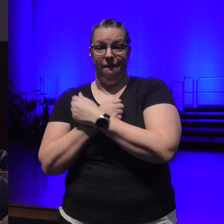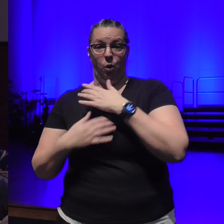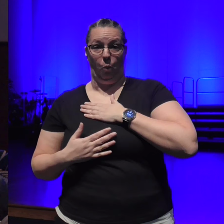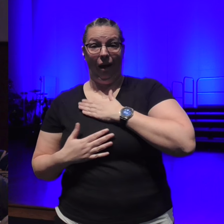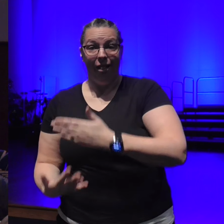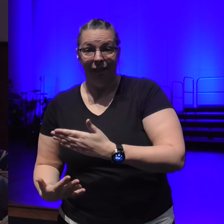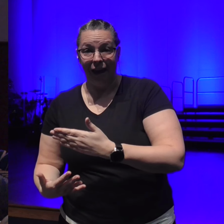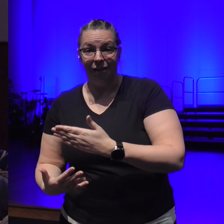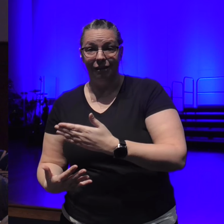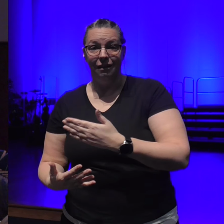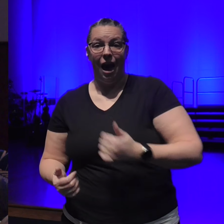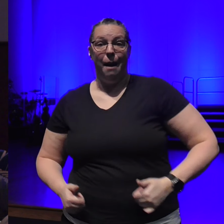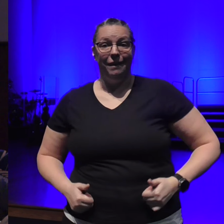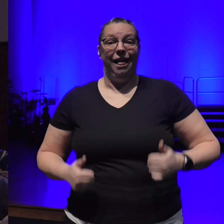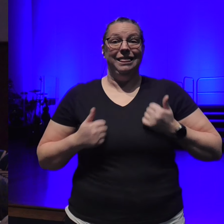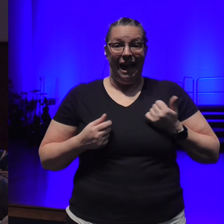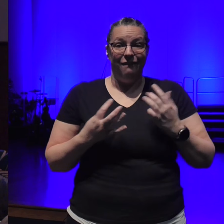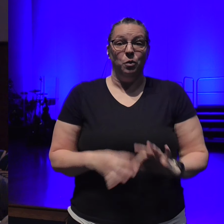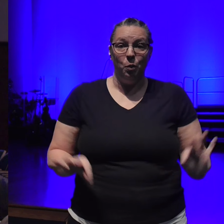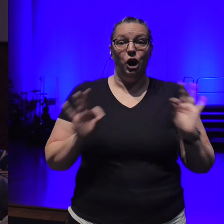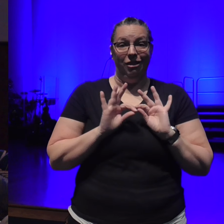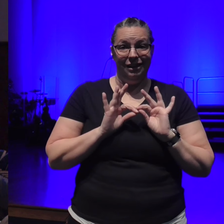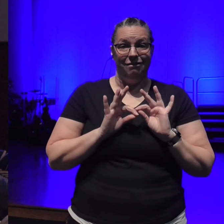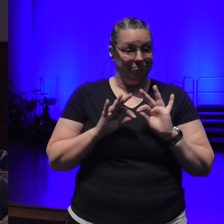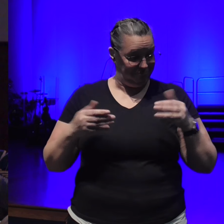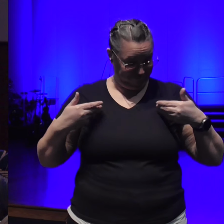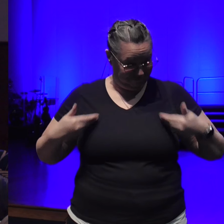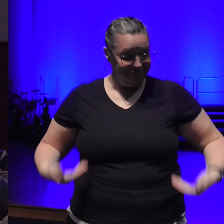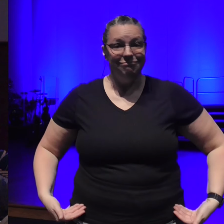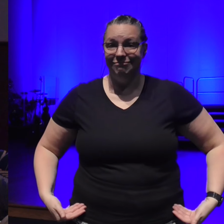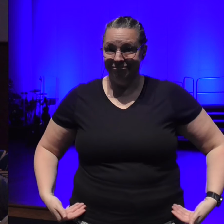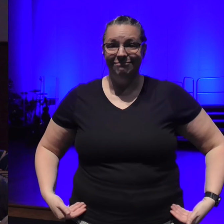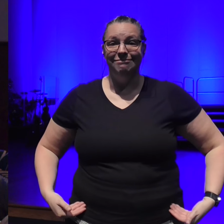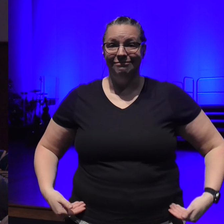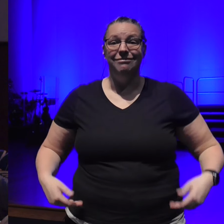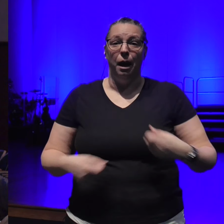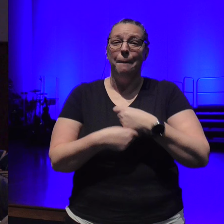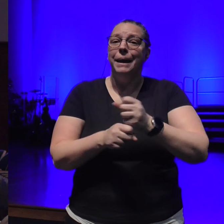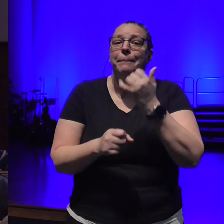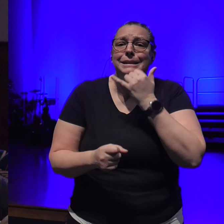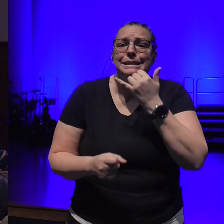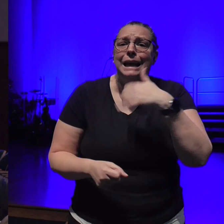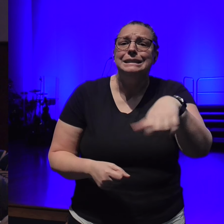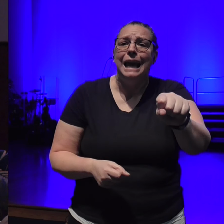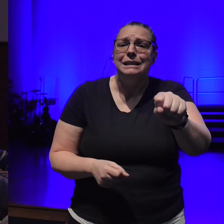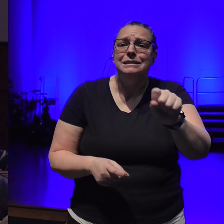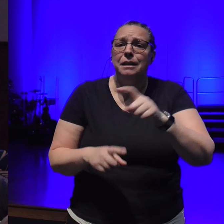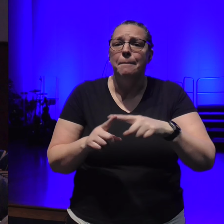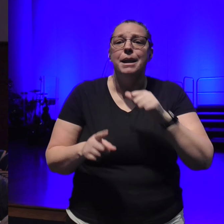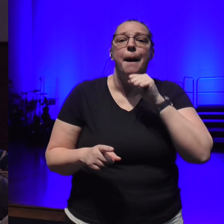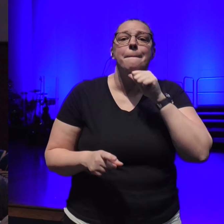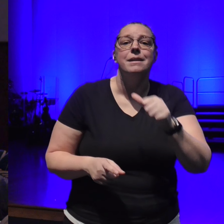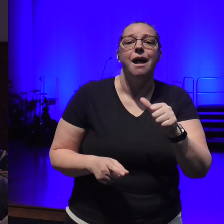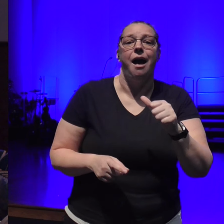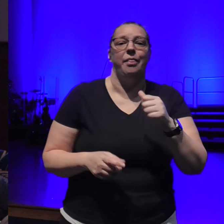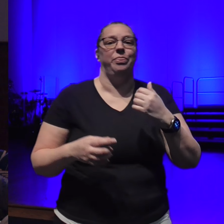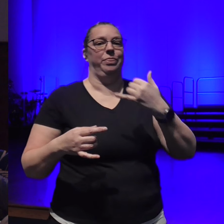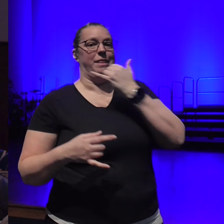I am life worthy. I have made mistakes, but I am not my